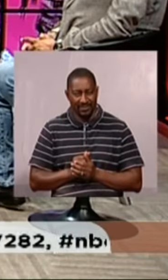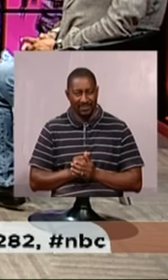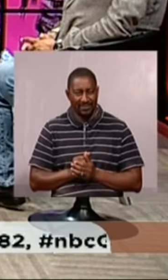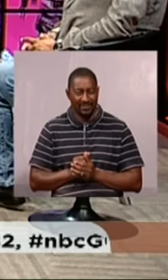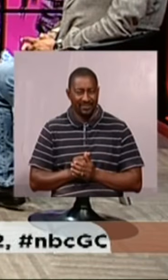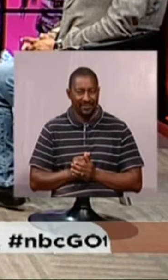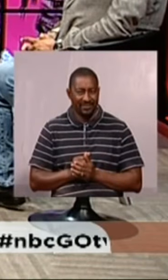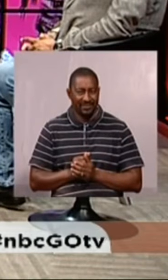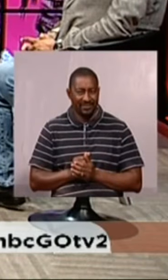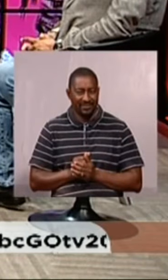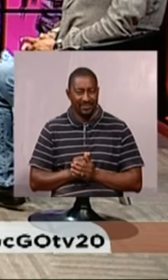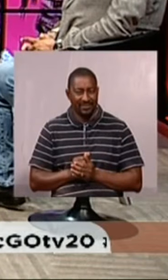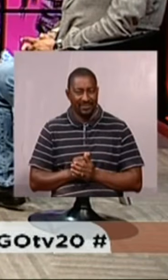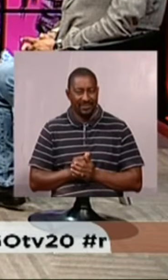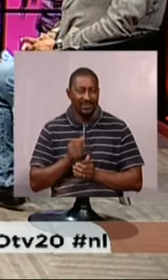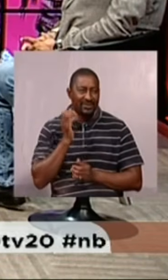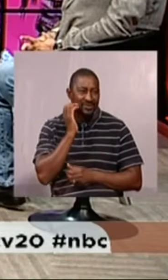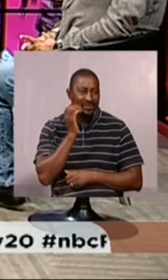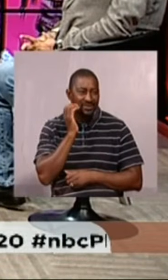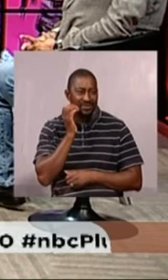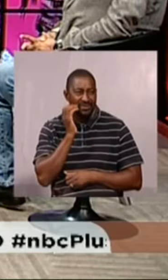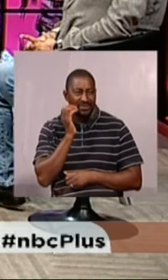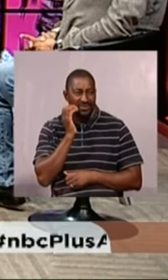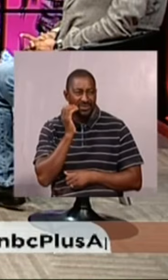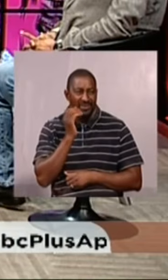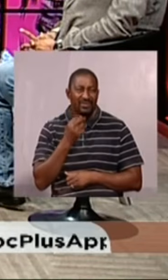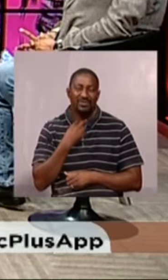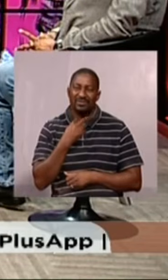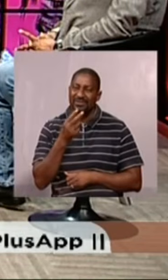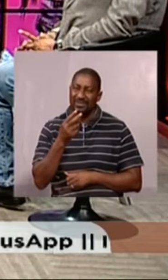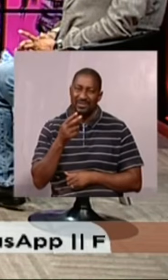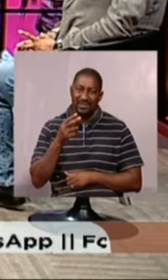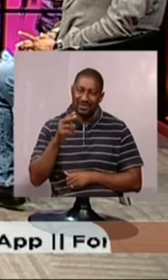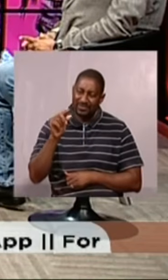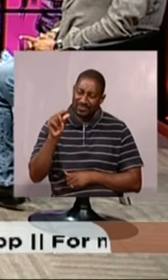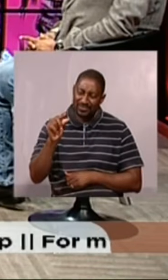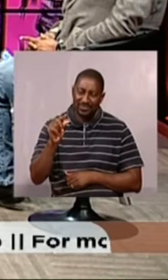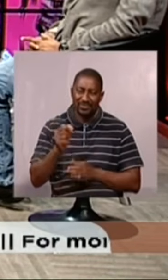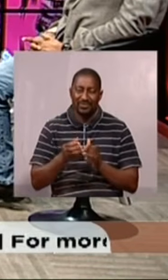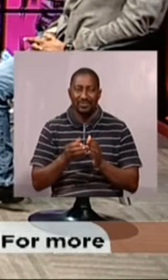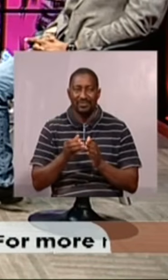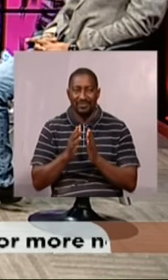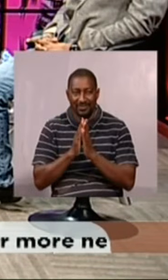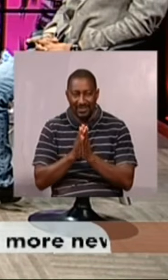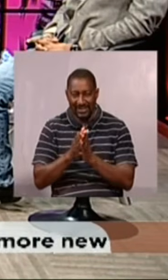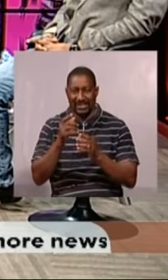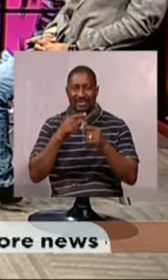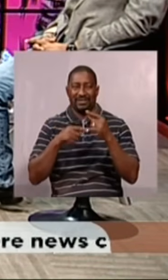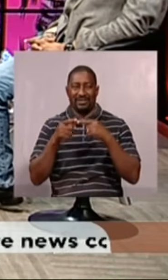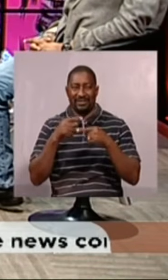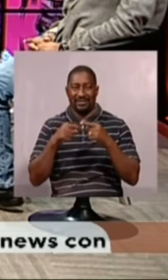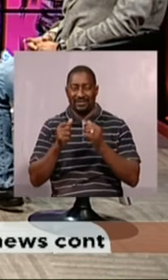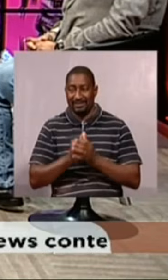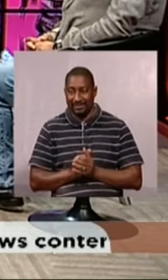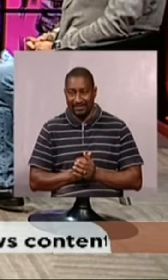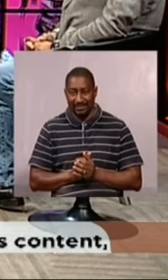let me just stop you there for a bit. I think our sound in studio is a bit too low. Can you just start over again? Yeah, no, thanks,